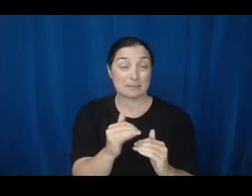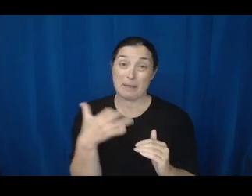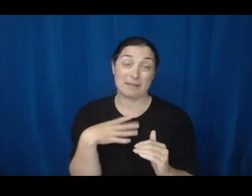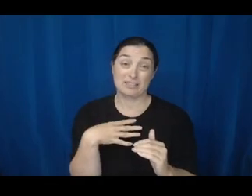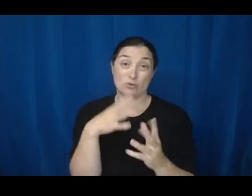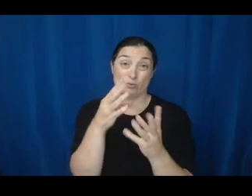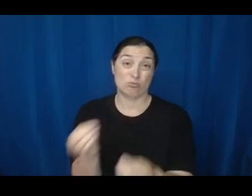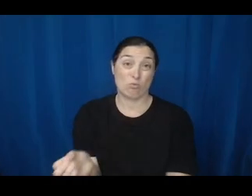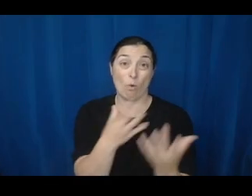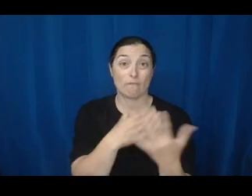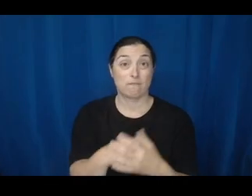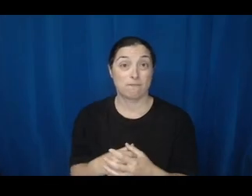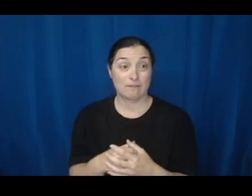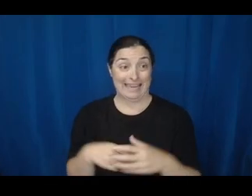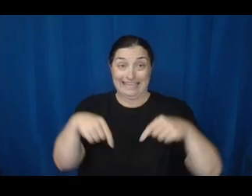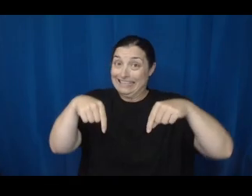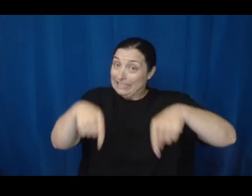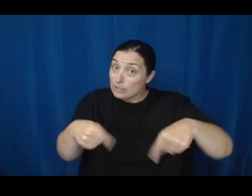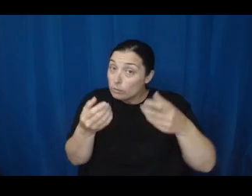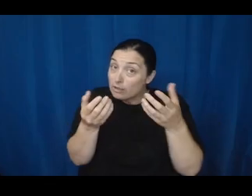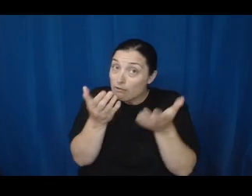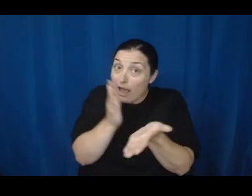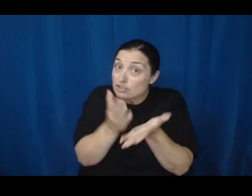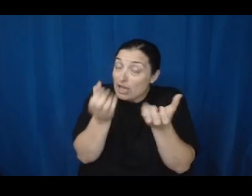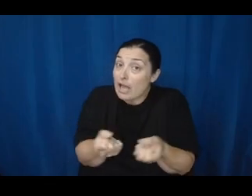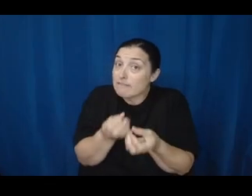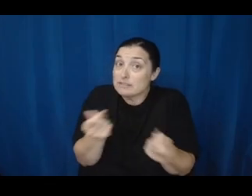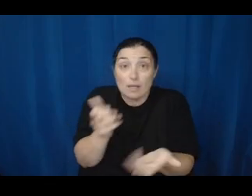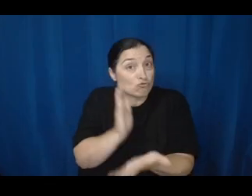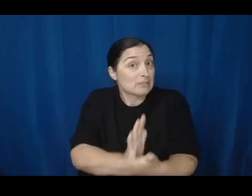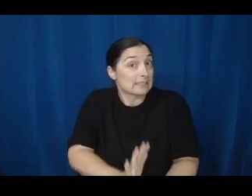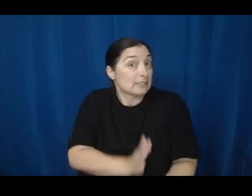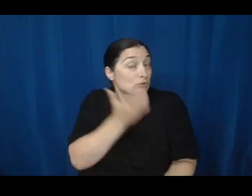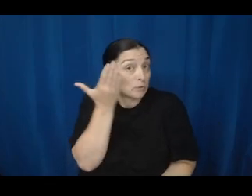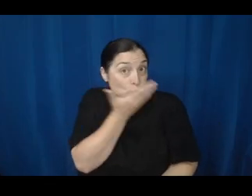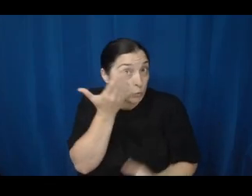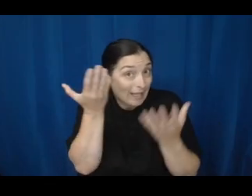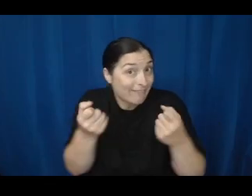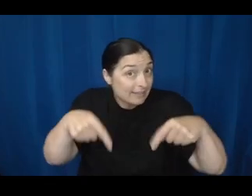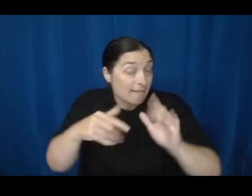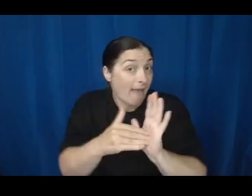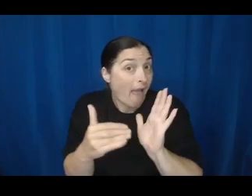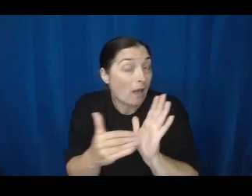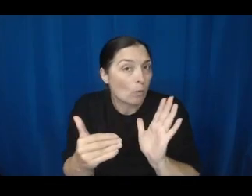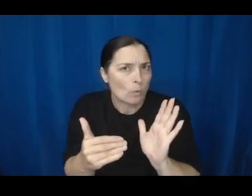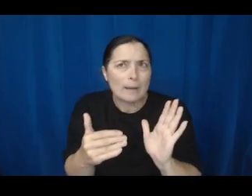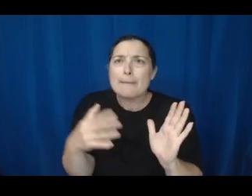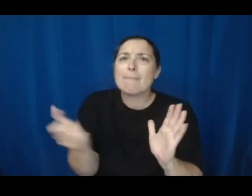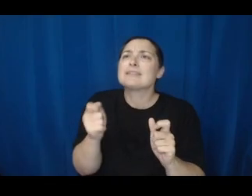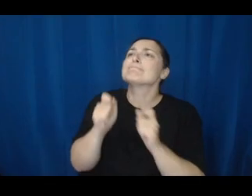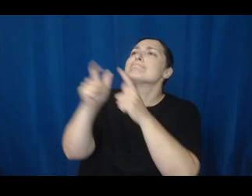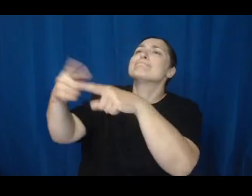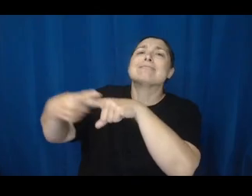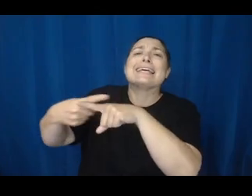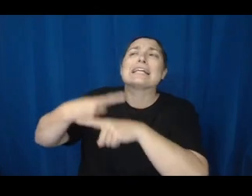we have some of the most innovative and interesting schools I've seen anywhere around the world already. So we don't need to travel to England or the